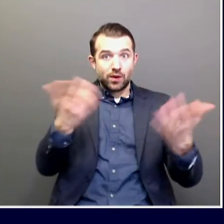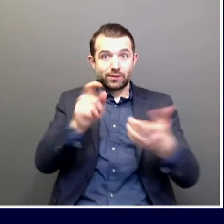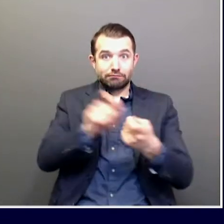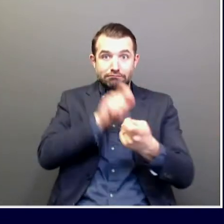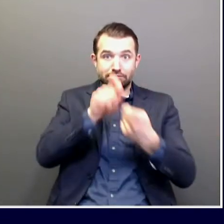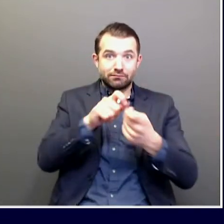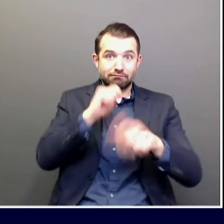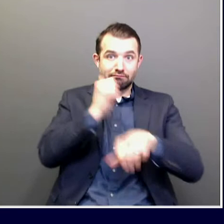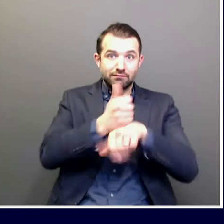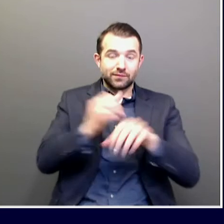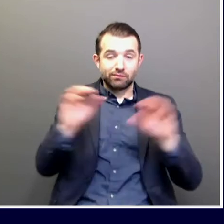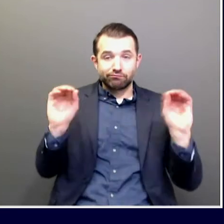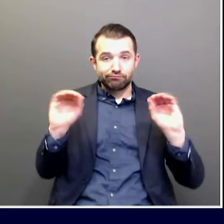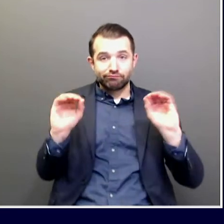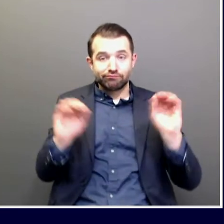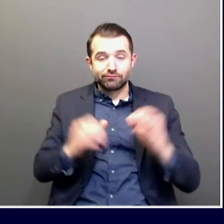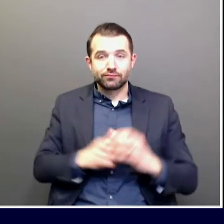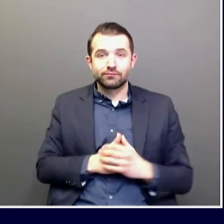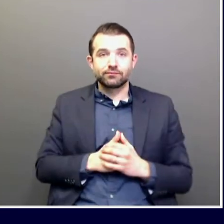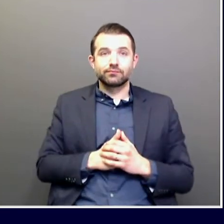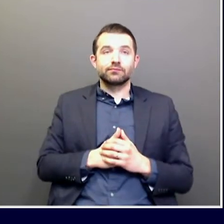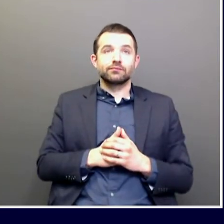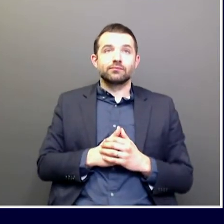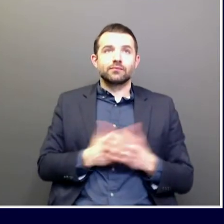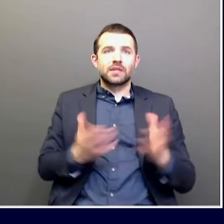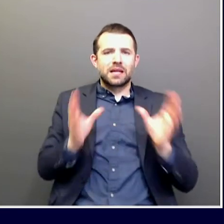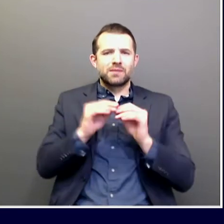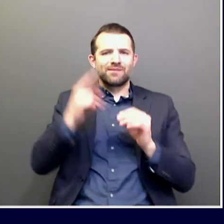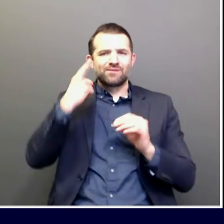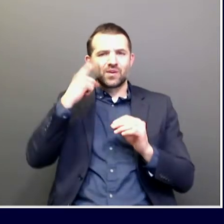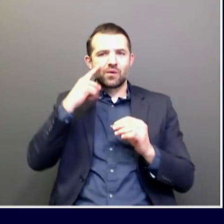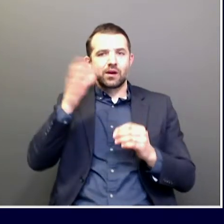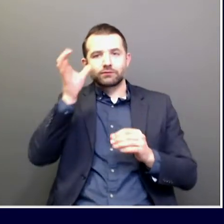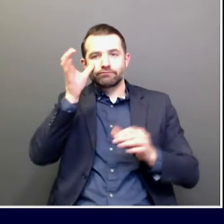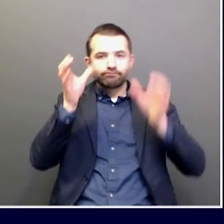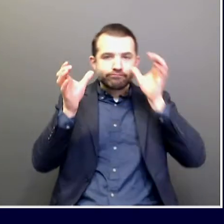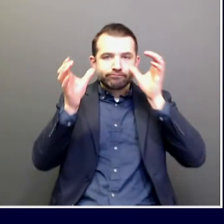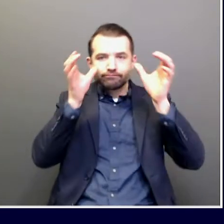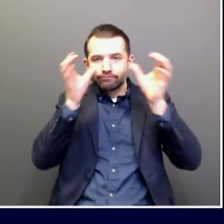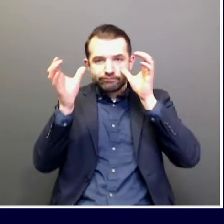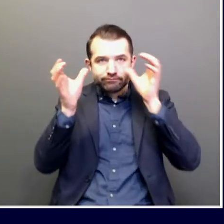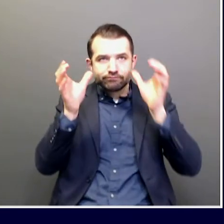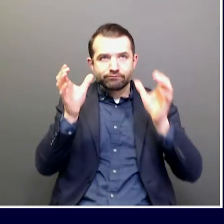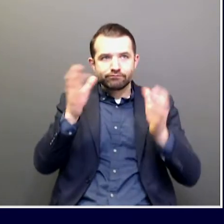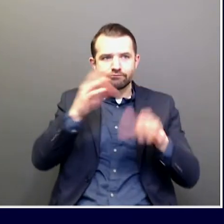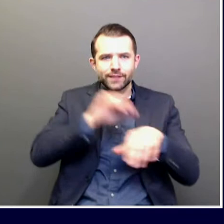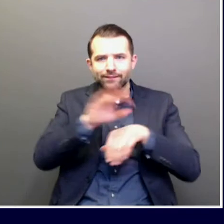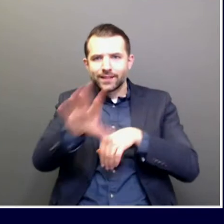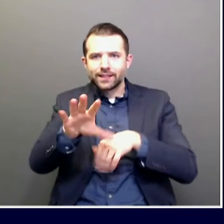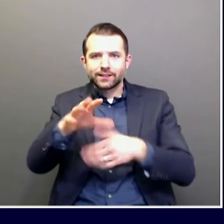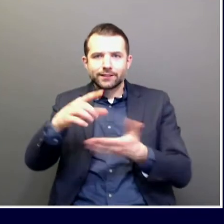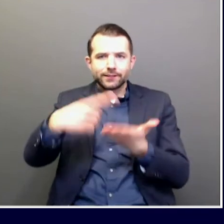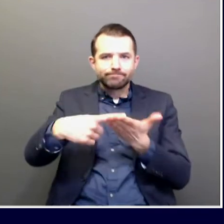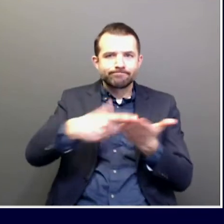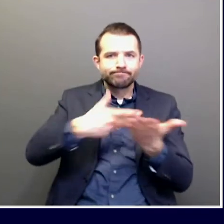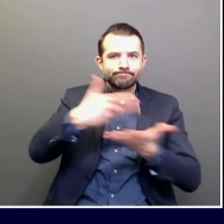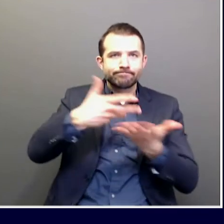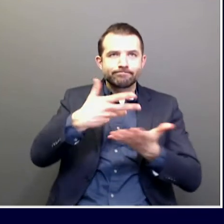these. We are clearly talking about what is the future of some of these mitigation measures, be it masking and testing, but I